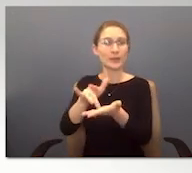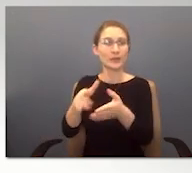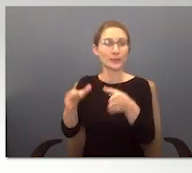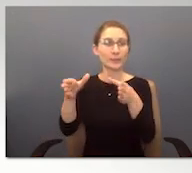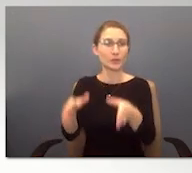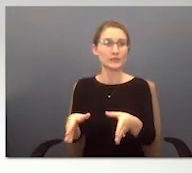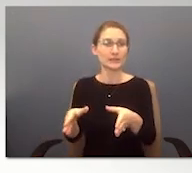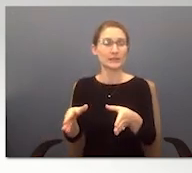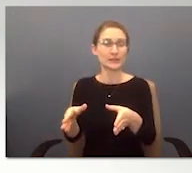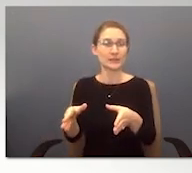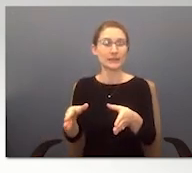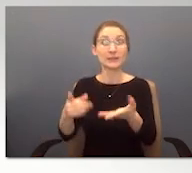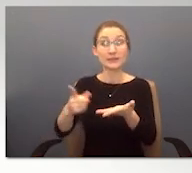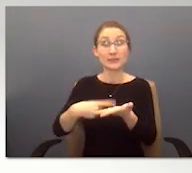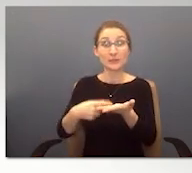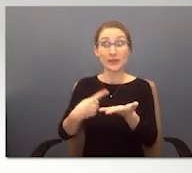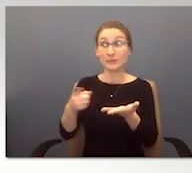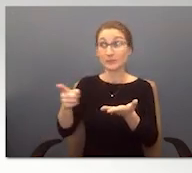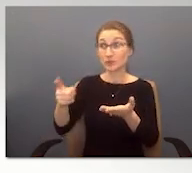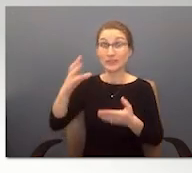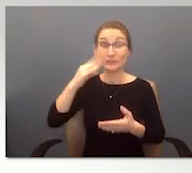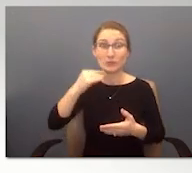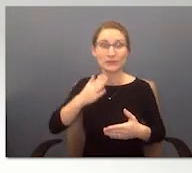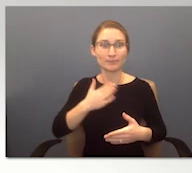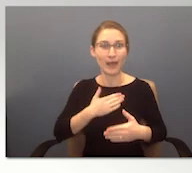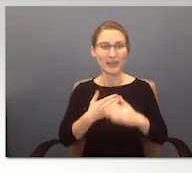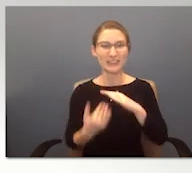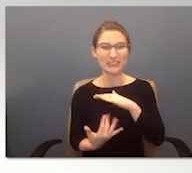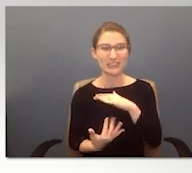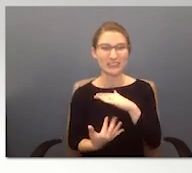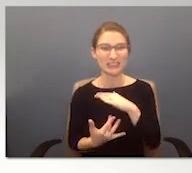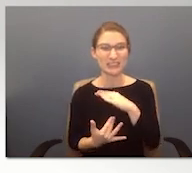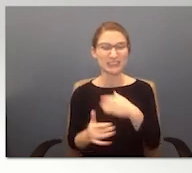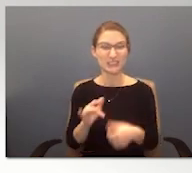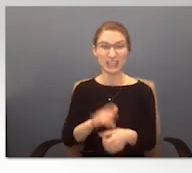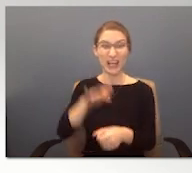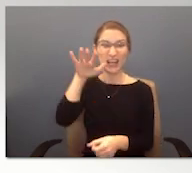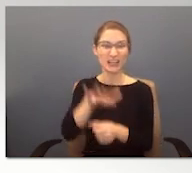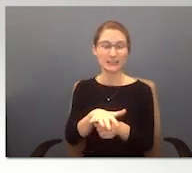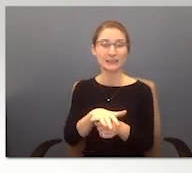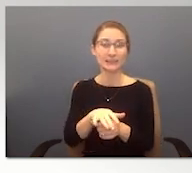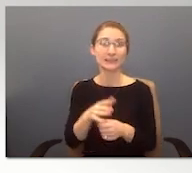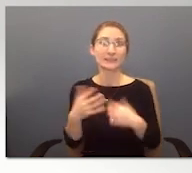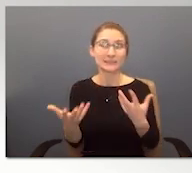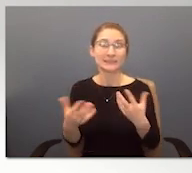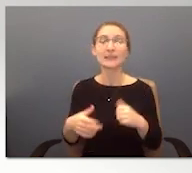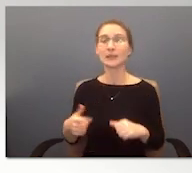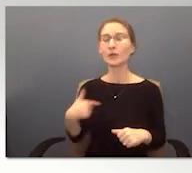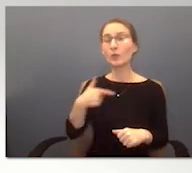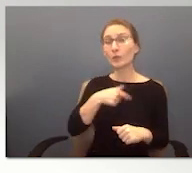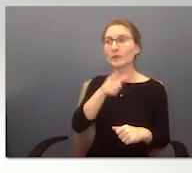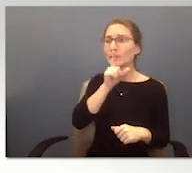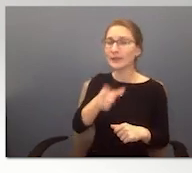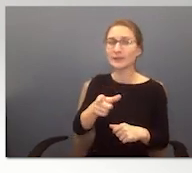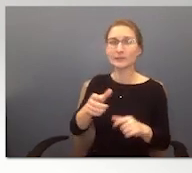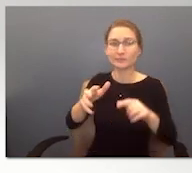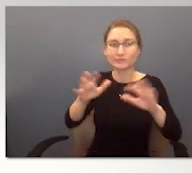the brunt of things. Well, at that tier, and we're really working with our partner WellCare to make sure that